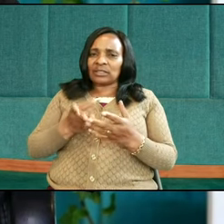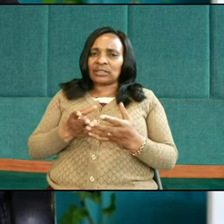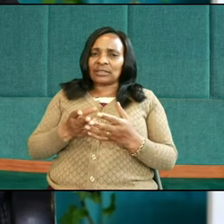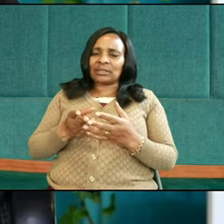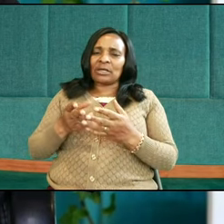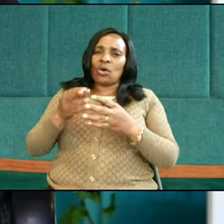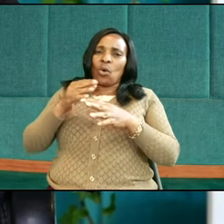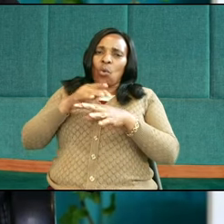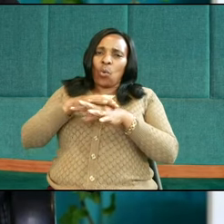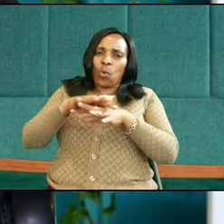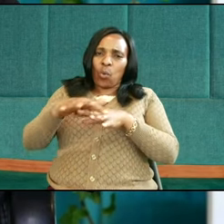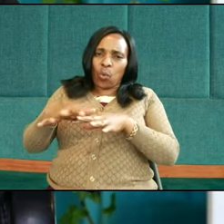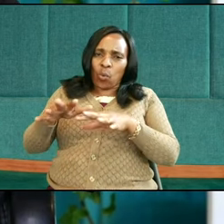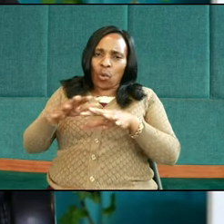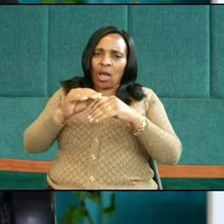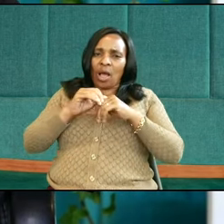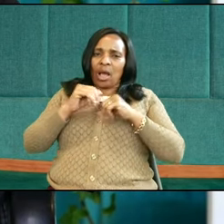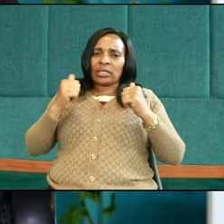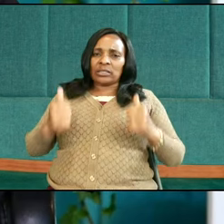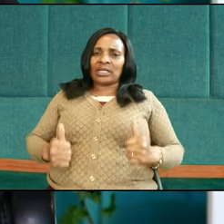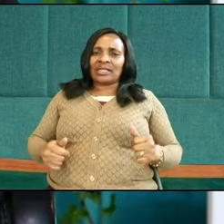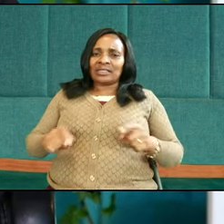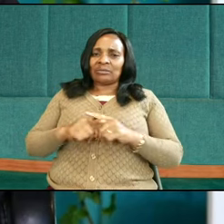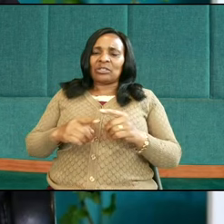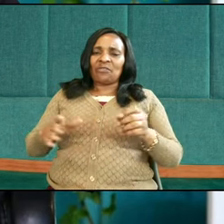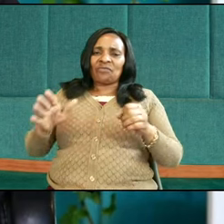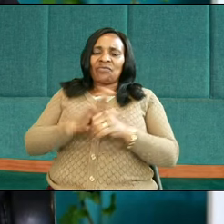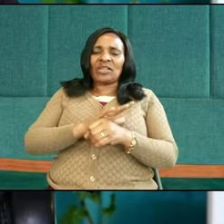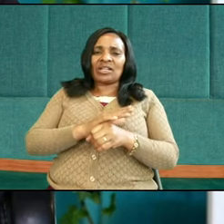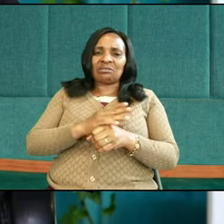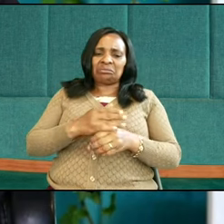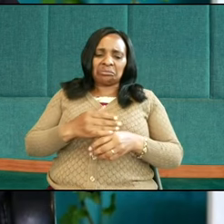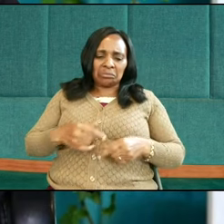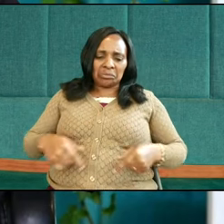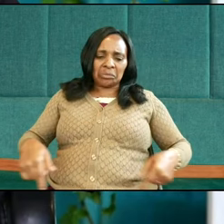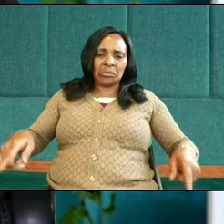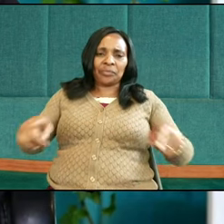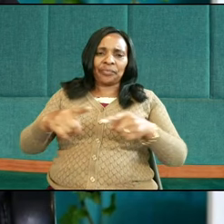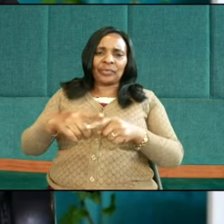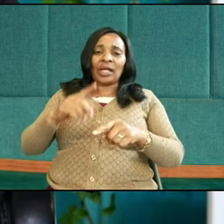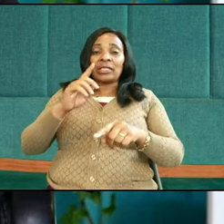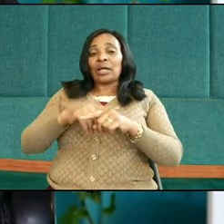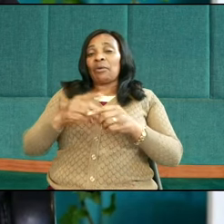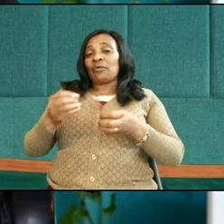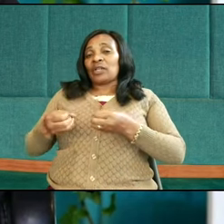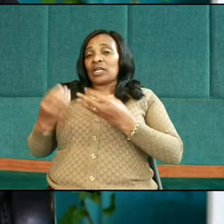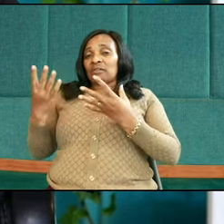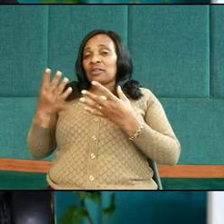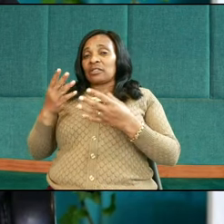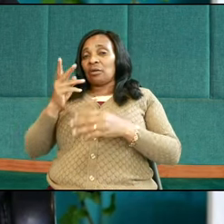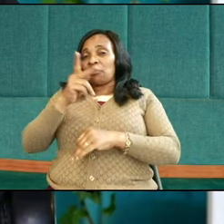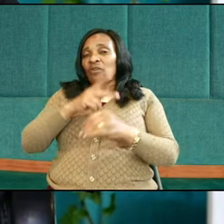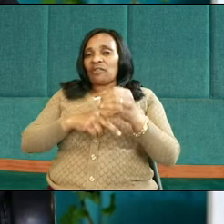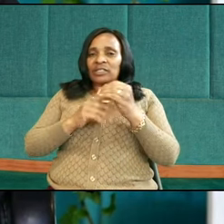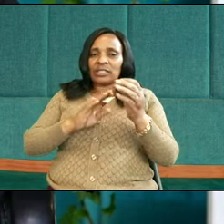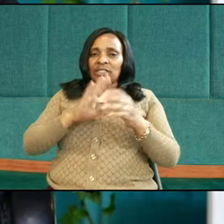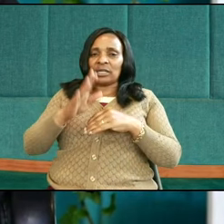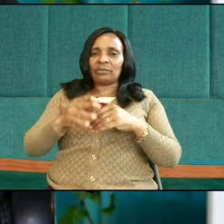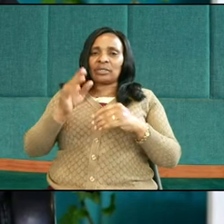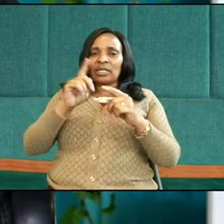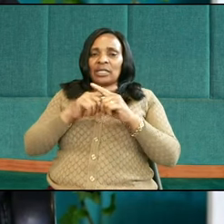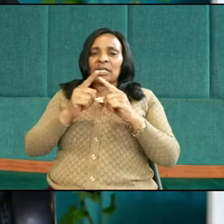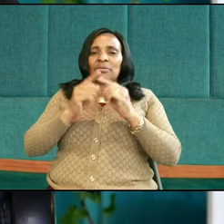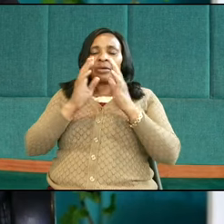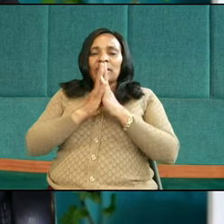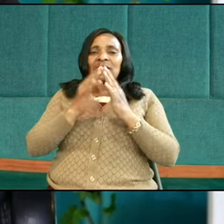ran down around the altar and even filled the trenches. At the time of the sacrifice, the prophet Elijah stepped forward and prayed,